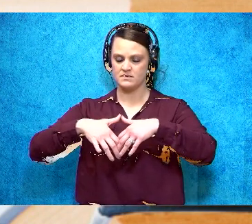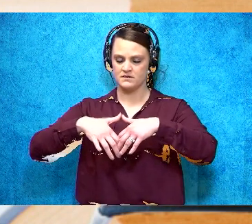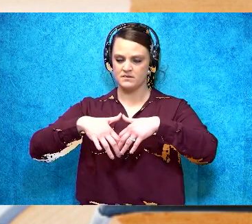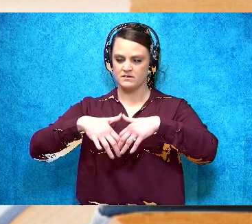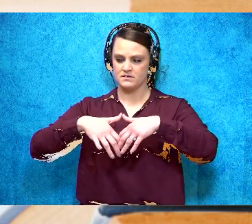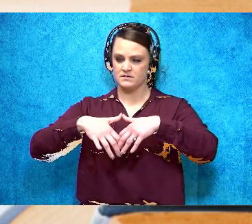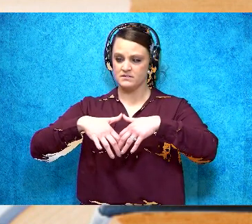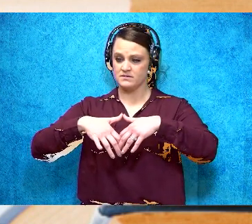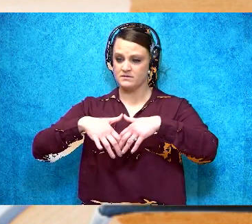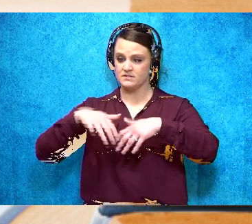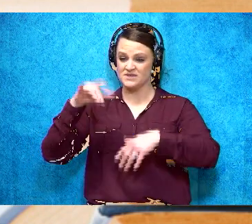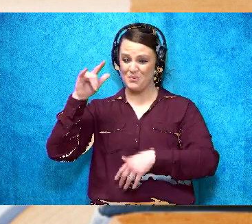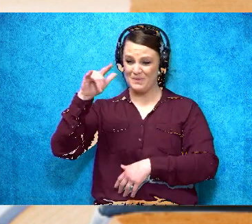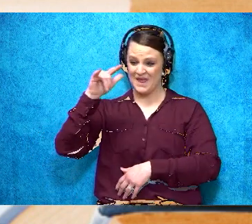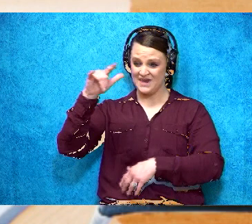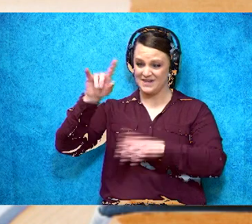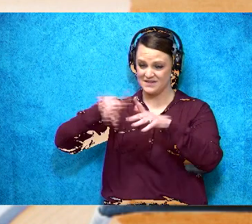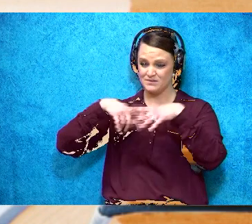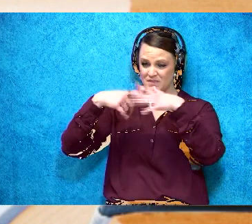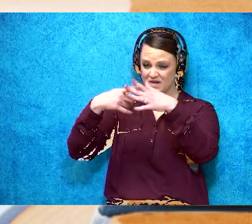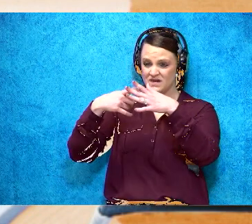So what happens to the plane in the beginning?